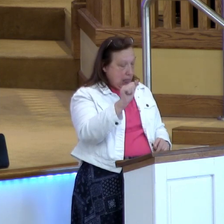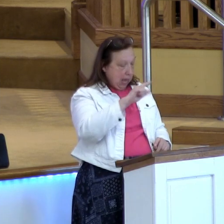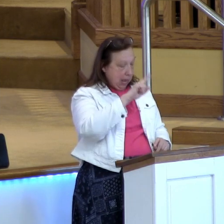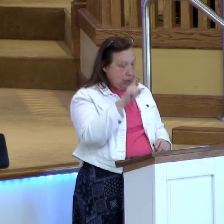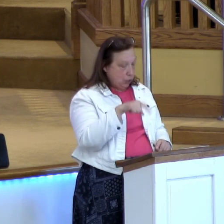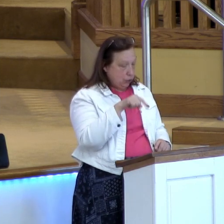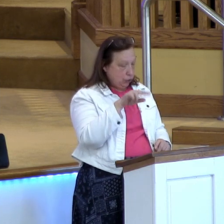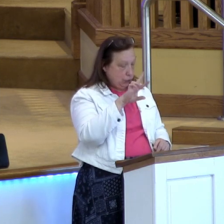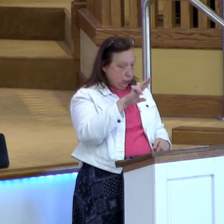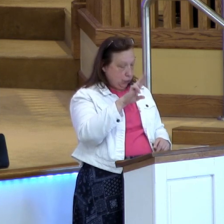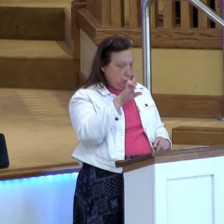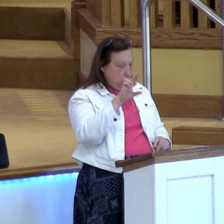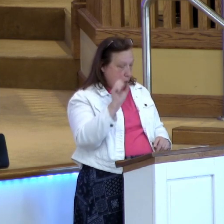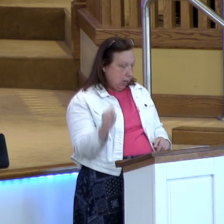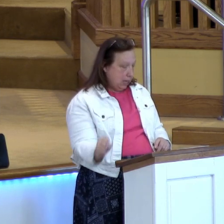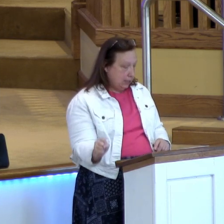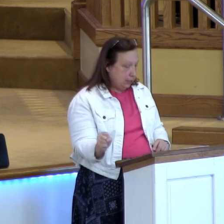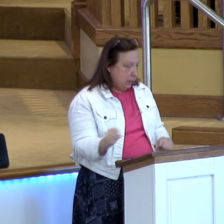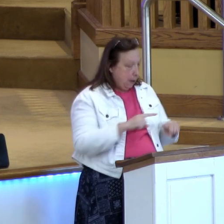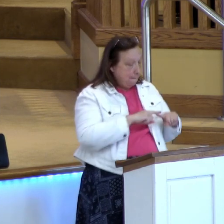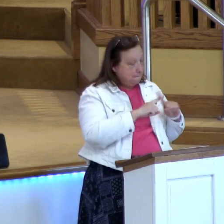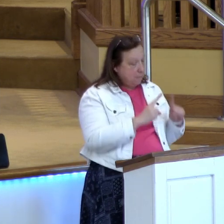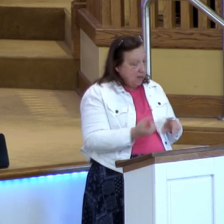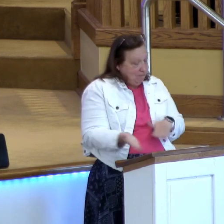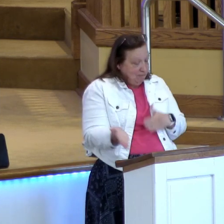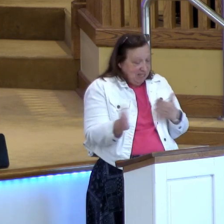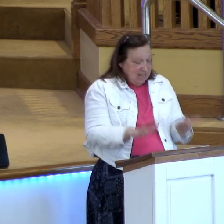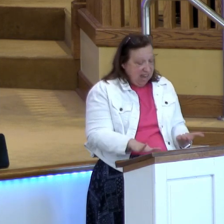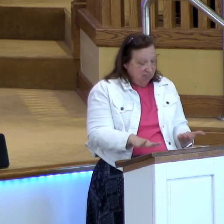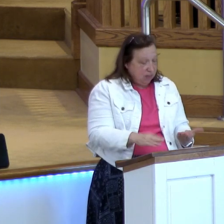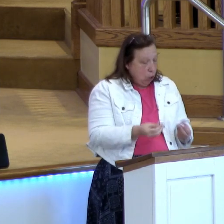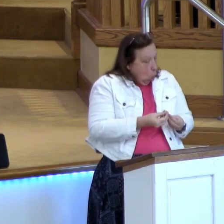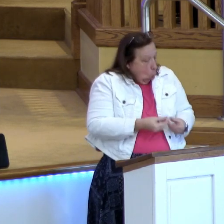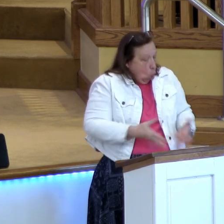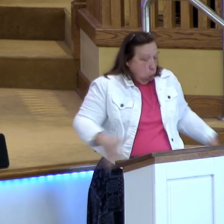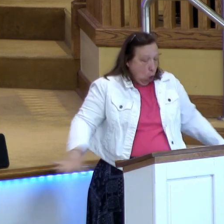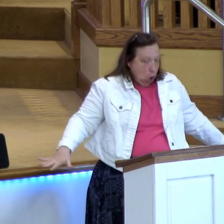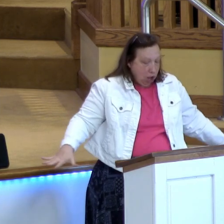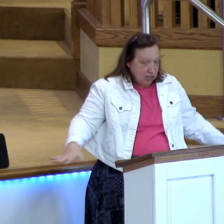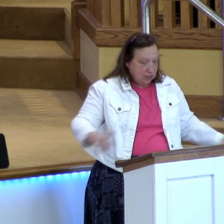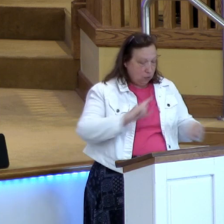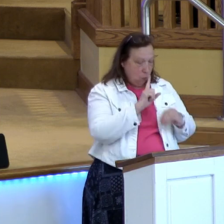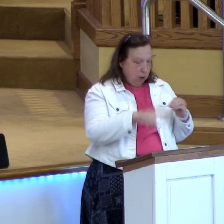but death lost when life spoke a miracle.